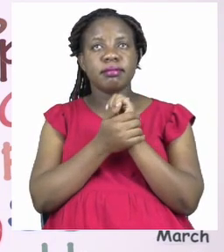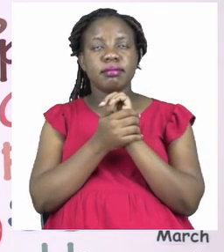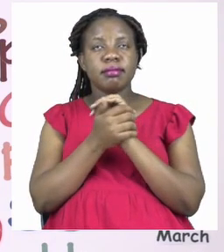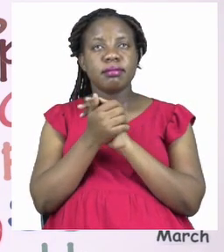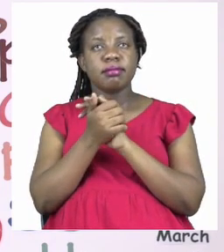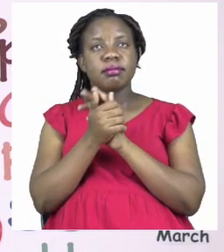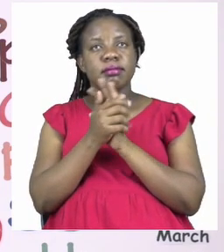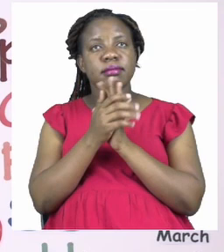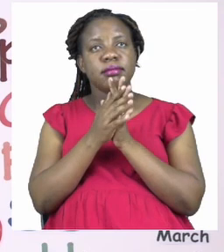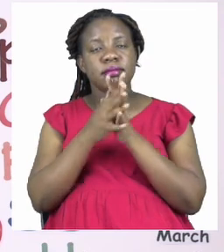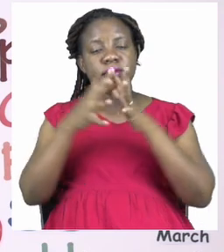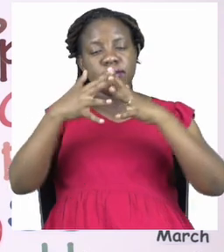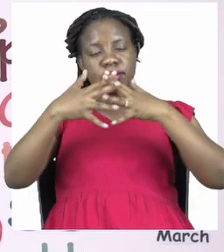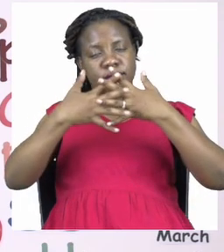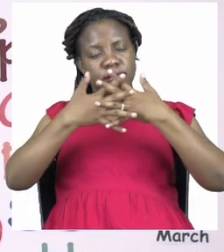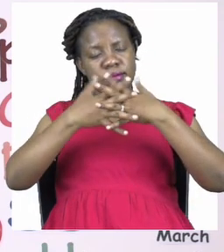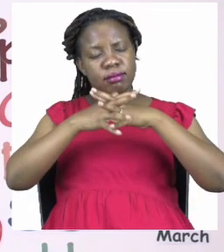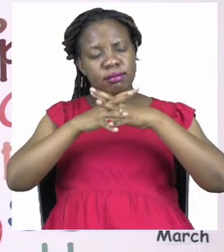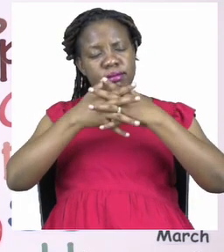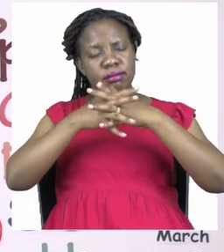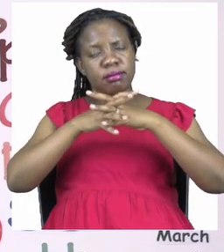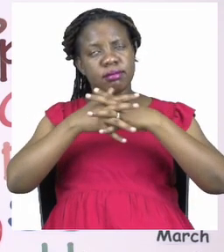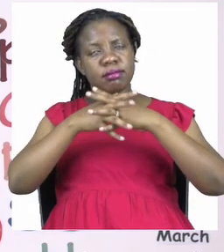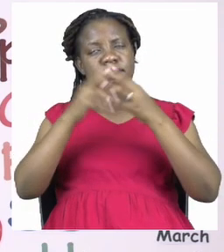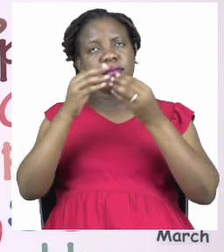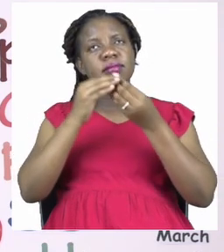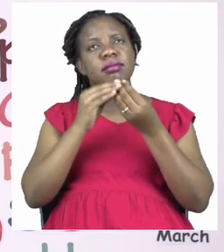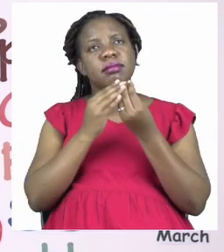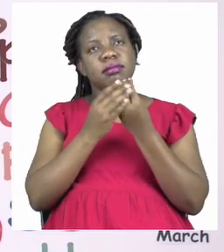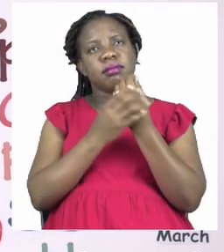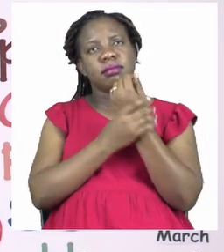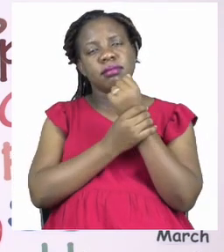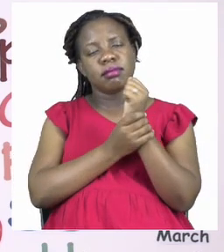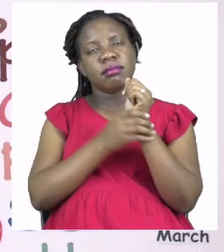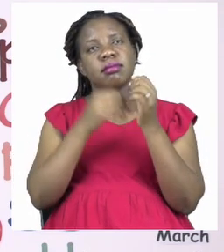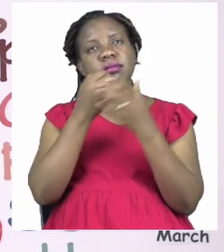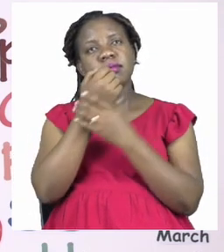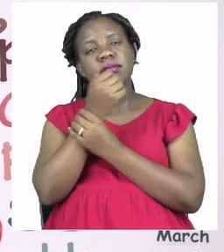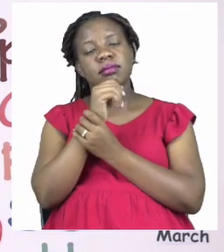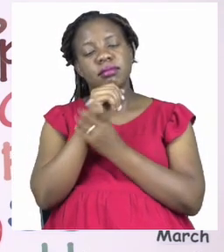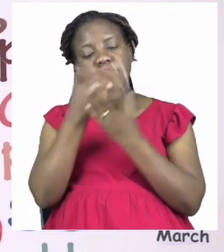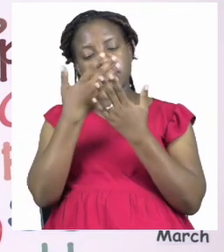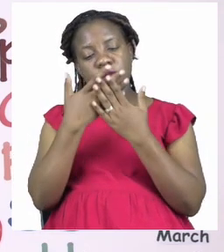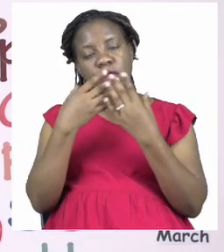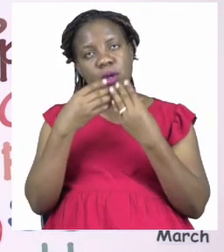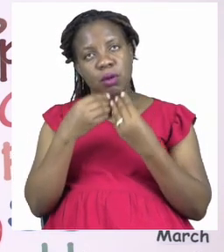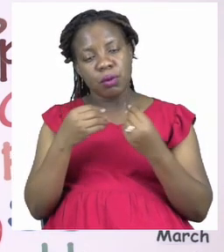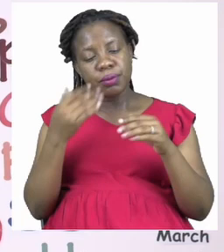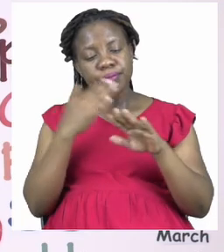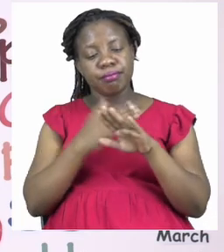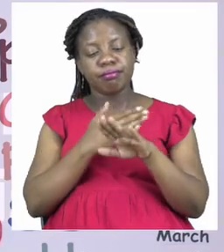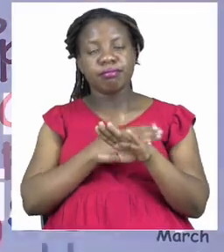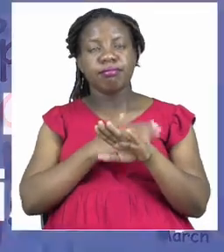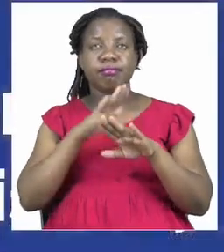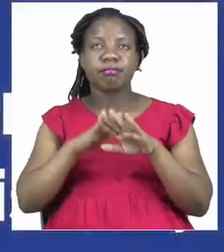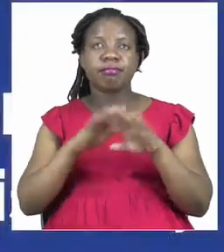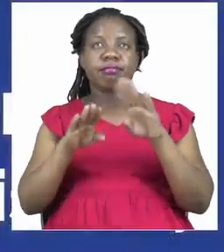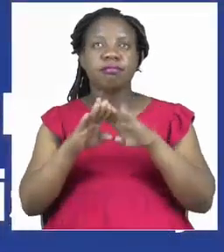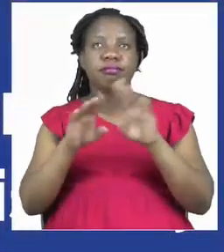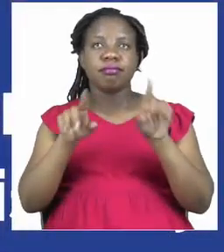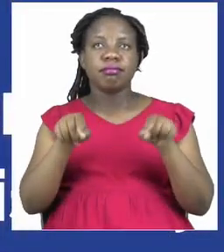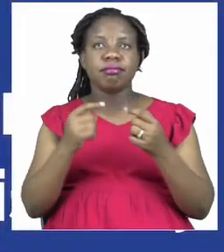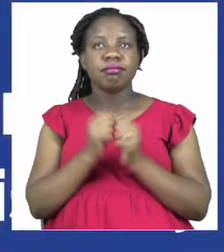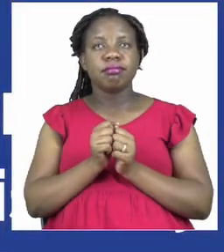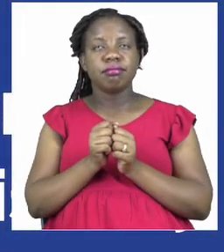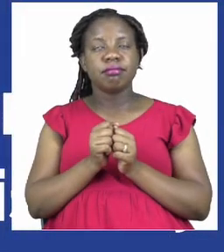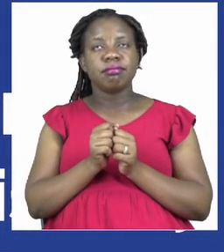in between your fingers and on your wrists. Make sure your hands are dry before you touch anything else.